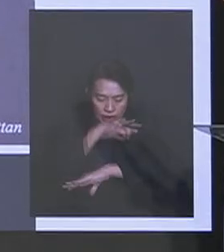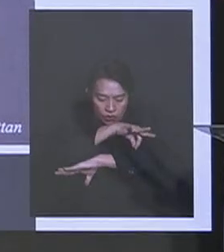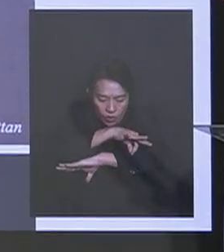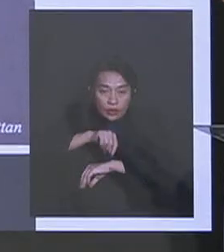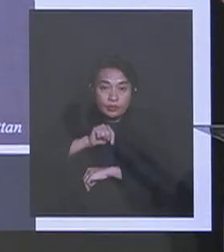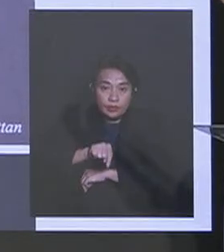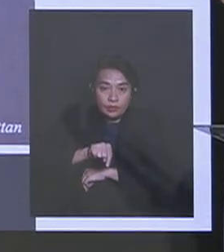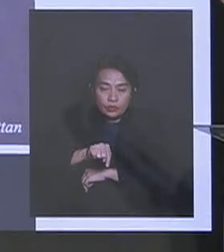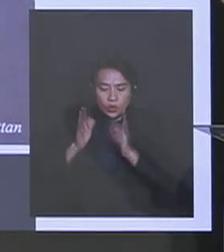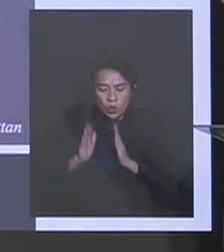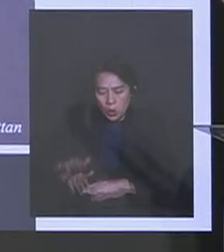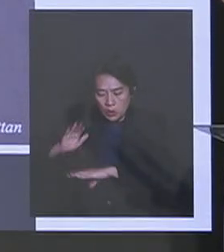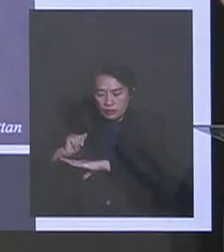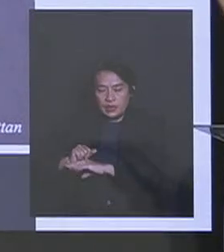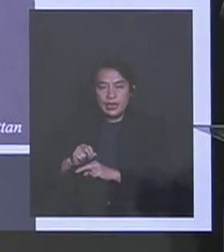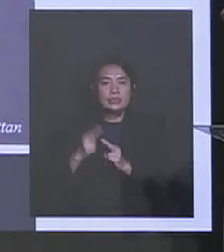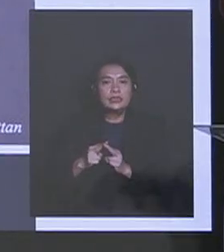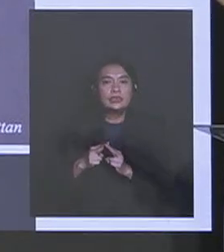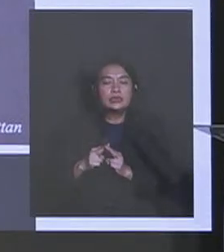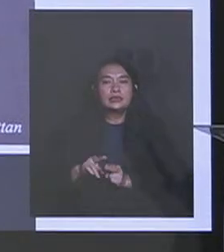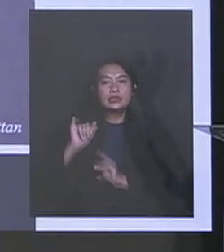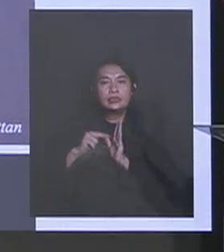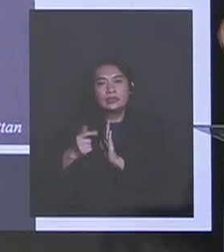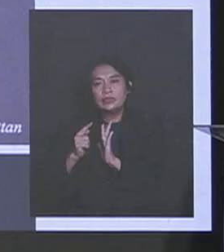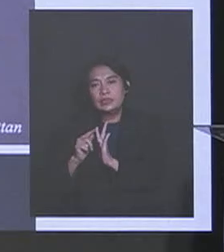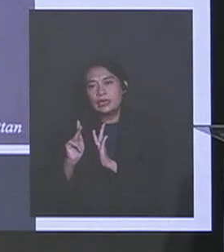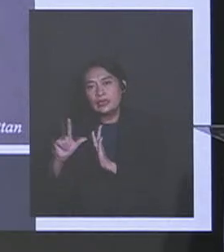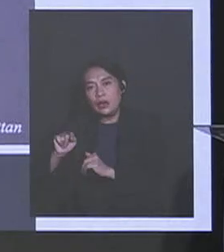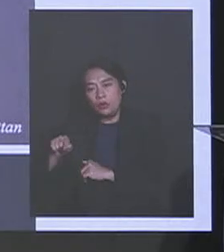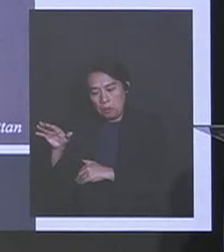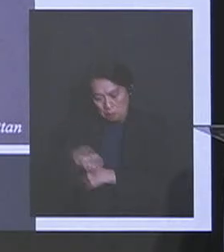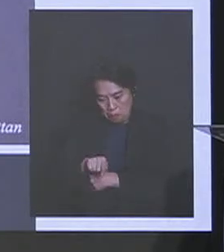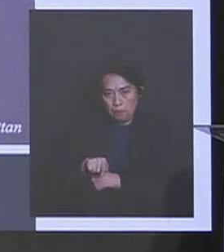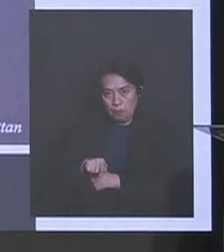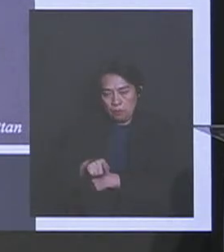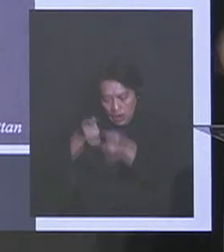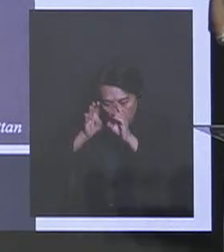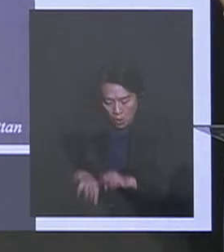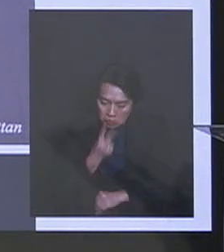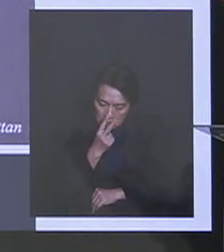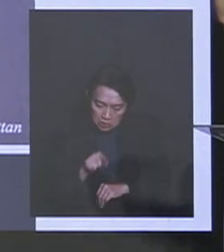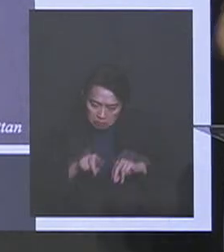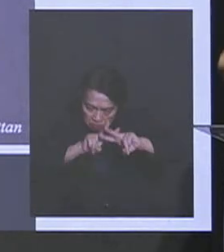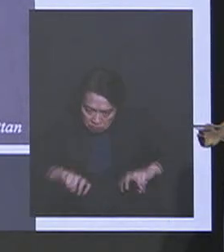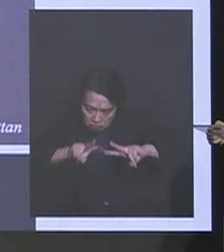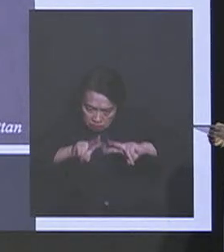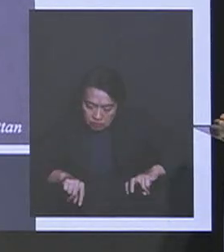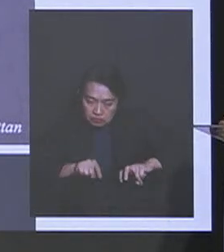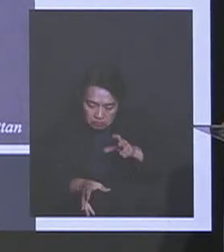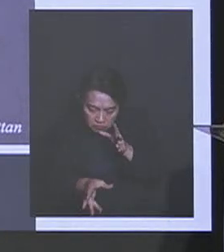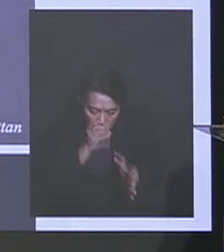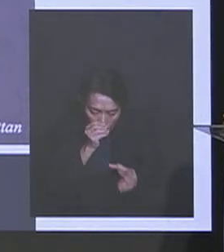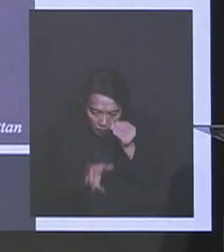from Copenhagen. He did this sort of study of Broadway all the way from Central Park down to